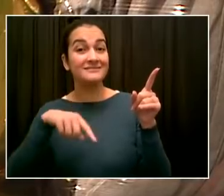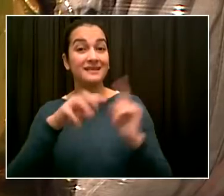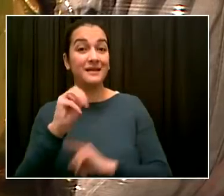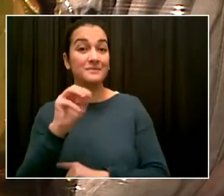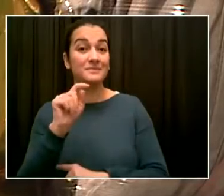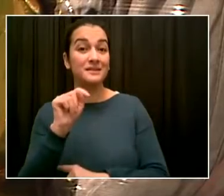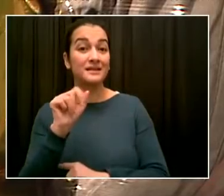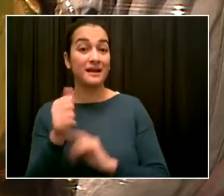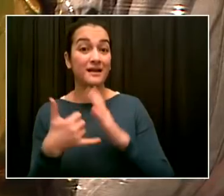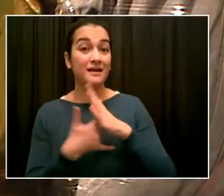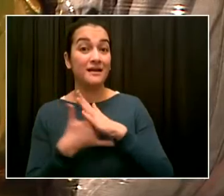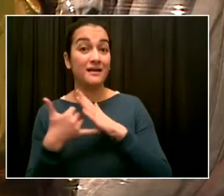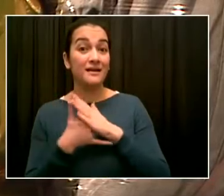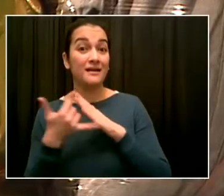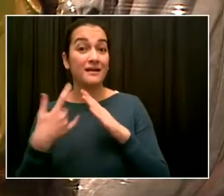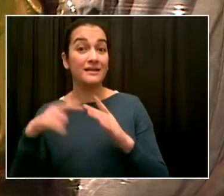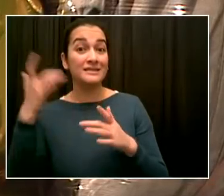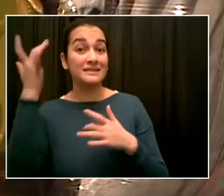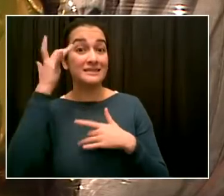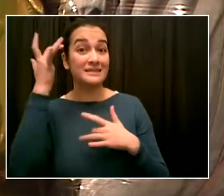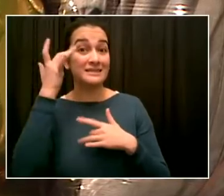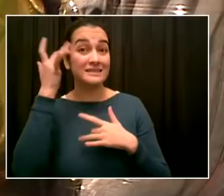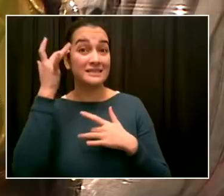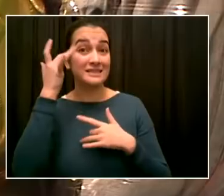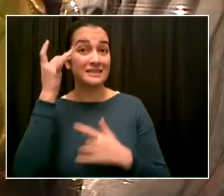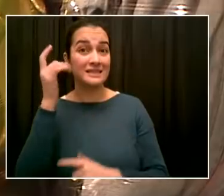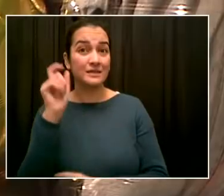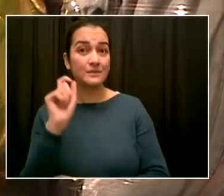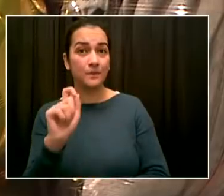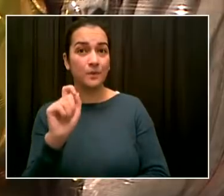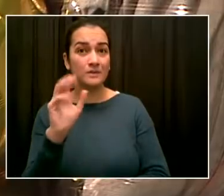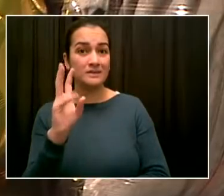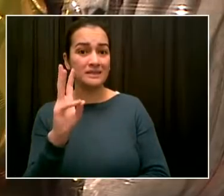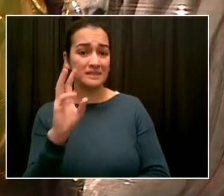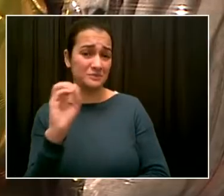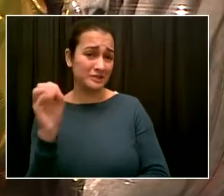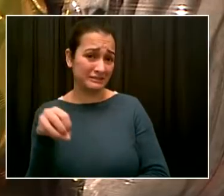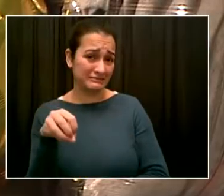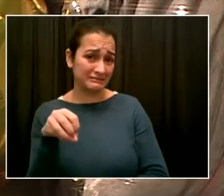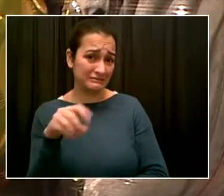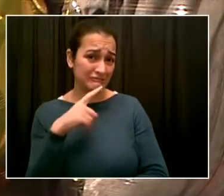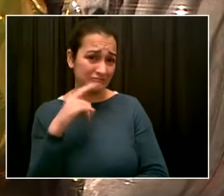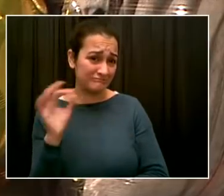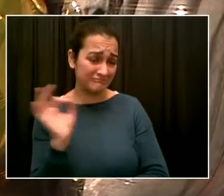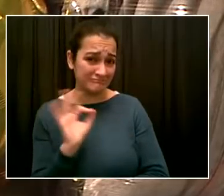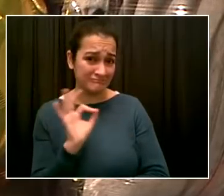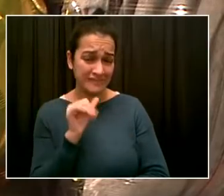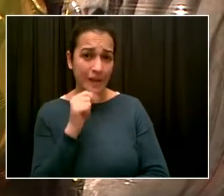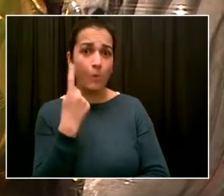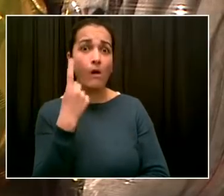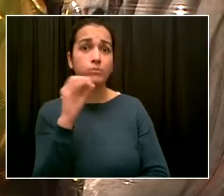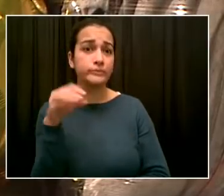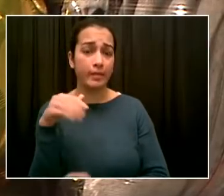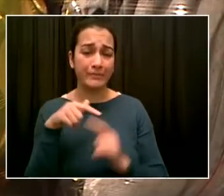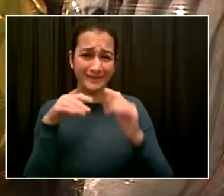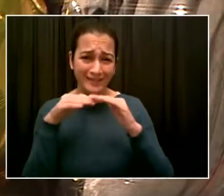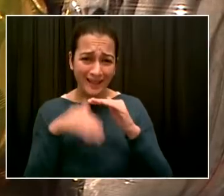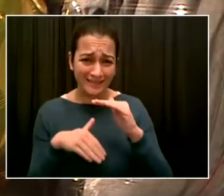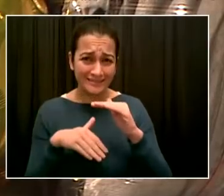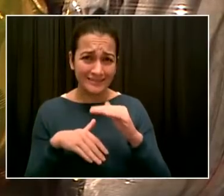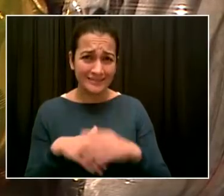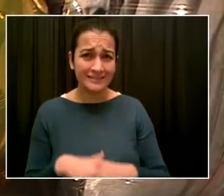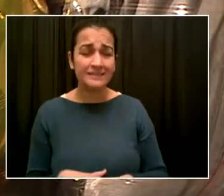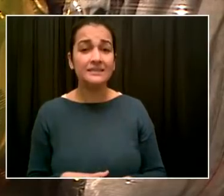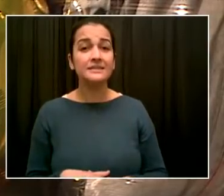York," she said. Quote, "I appreciate the advice, but if we have a problem, I'll address it." What's